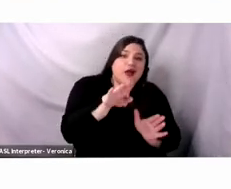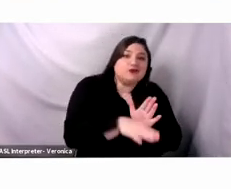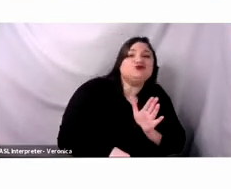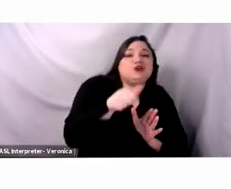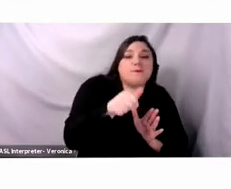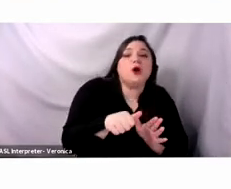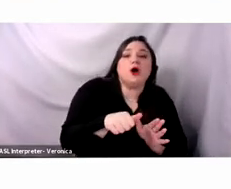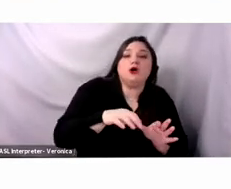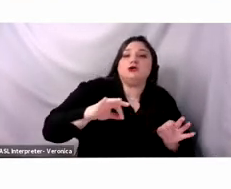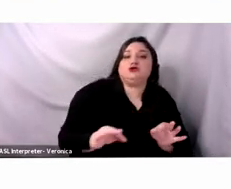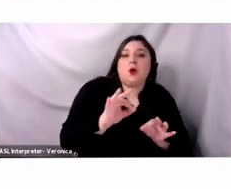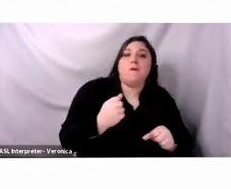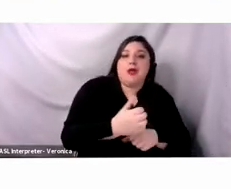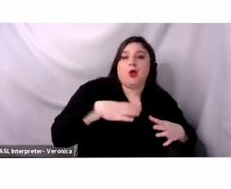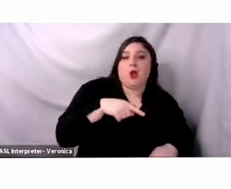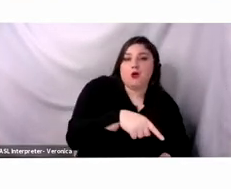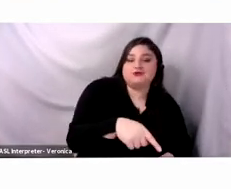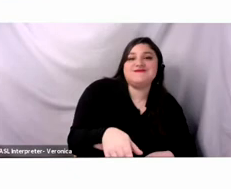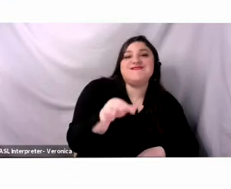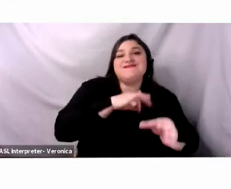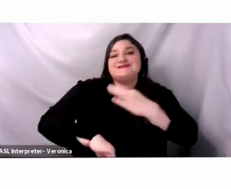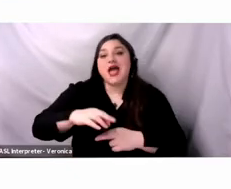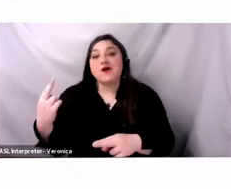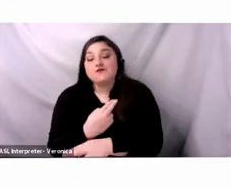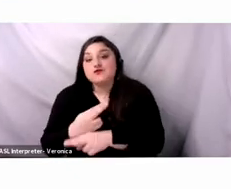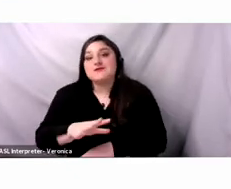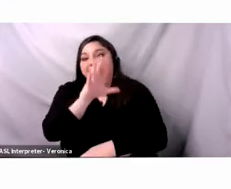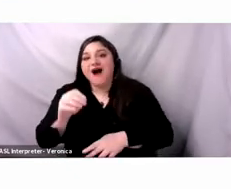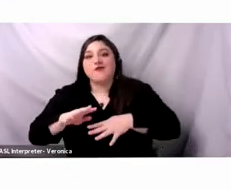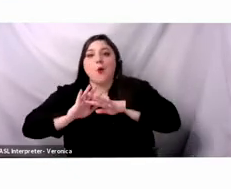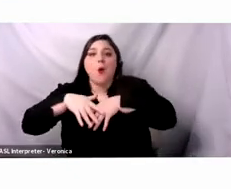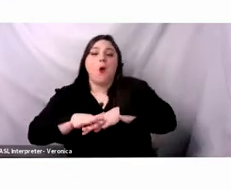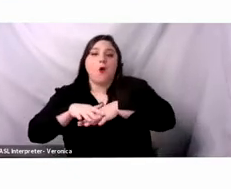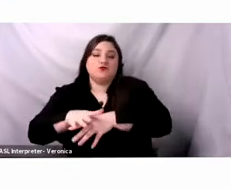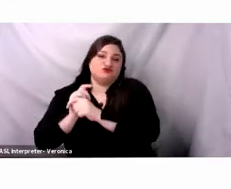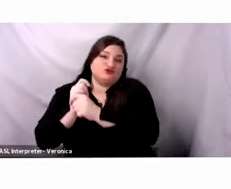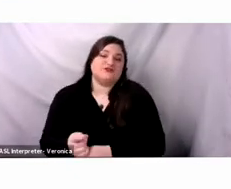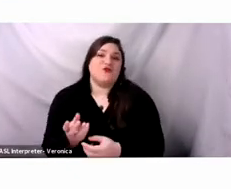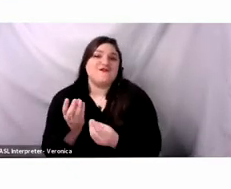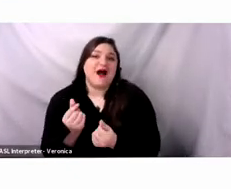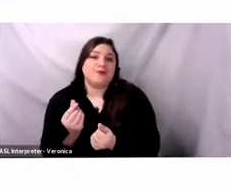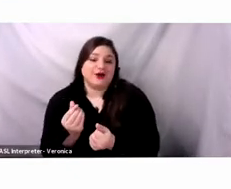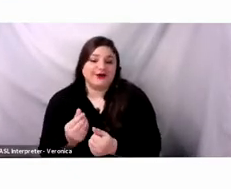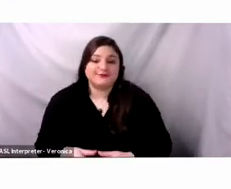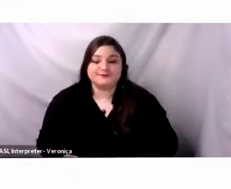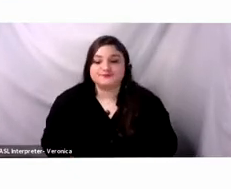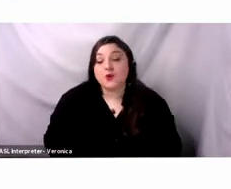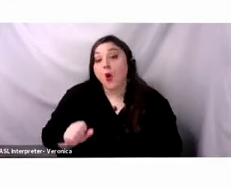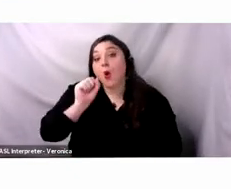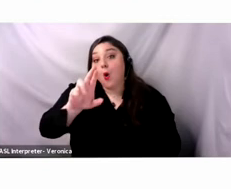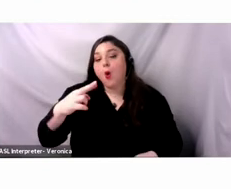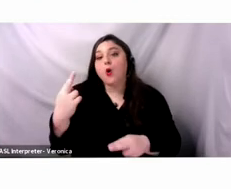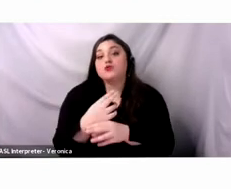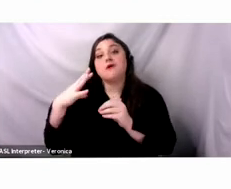than it was to go and buy woven fabric or cotton printed